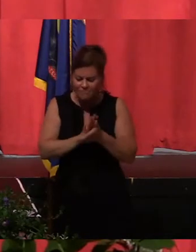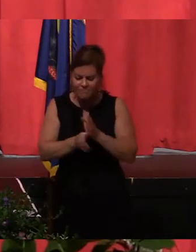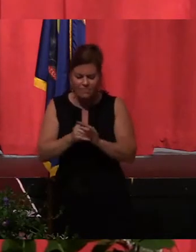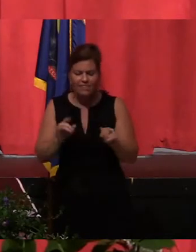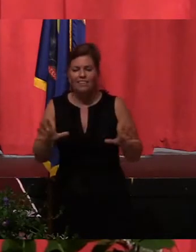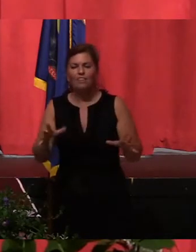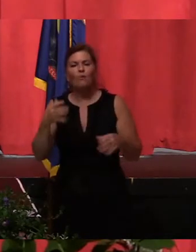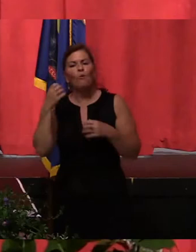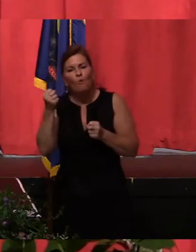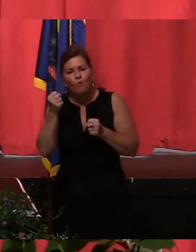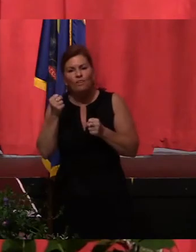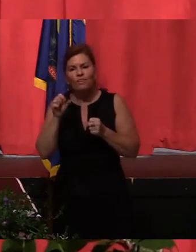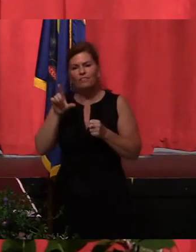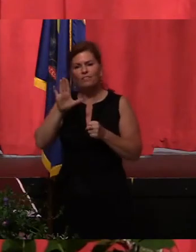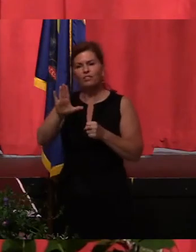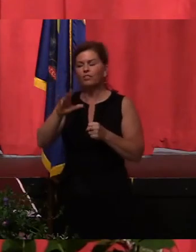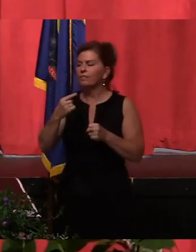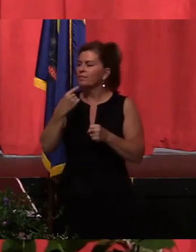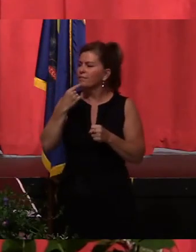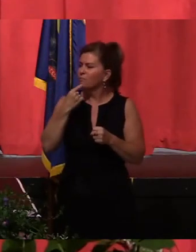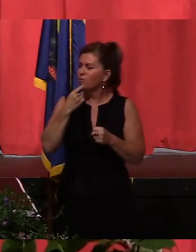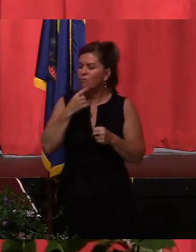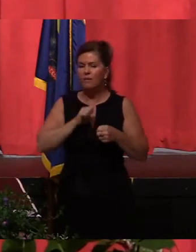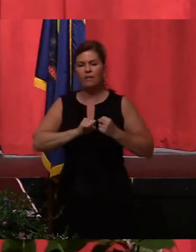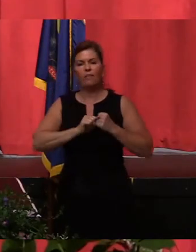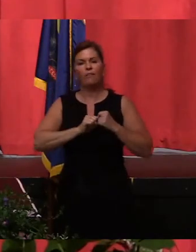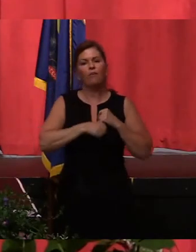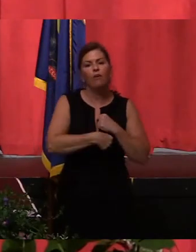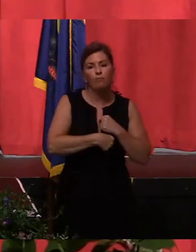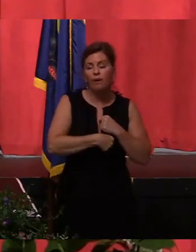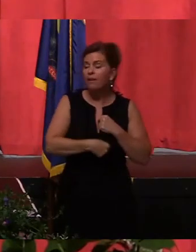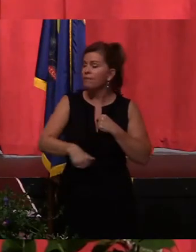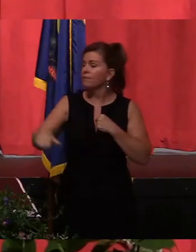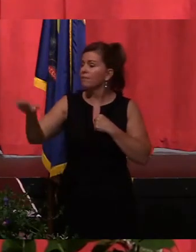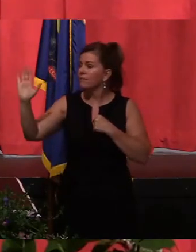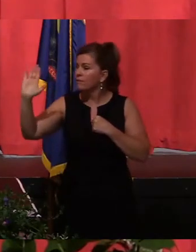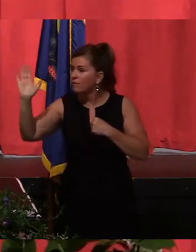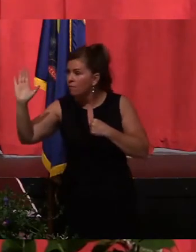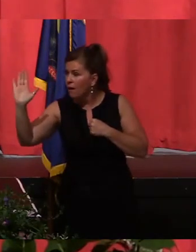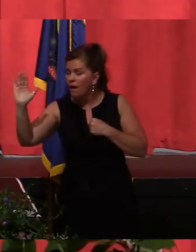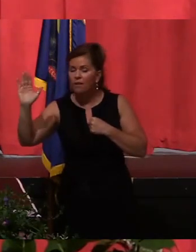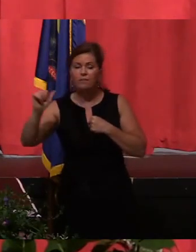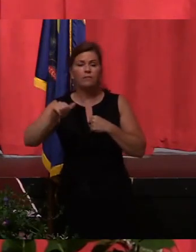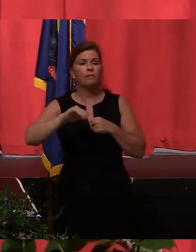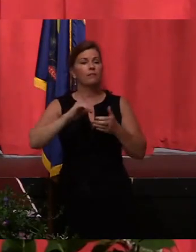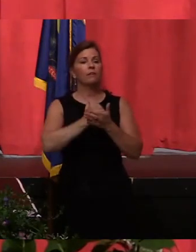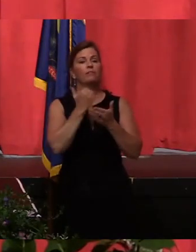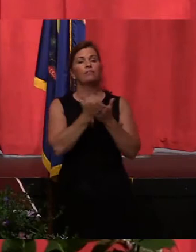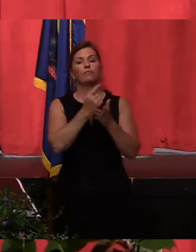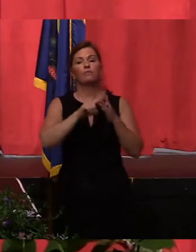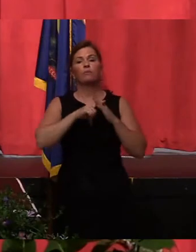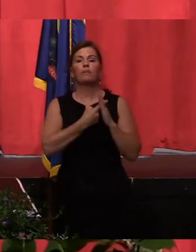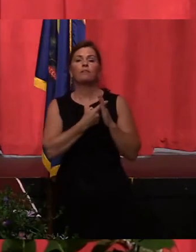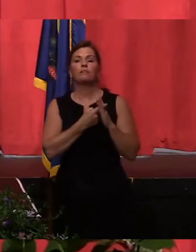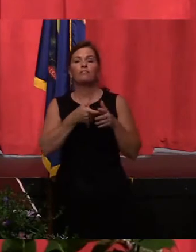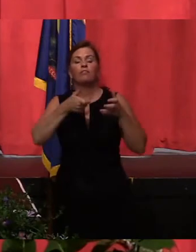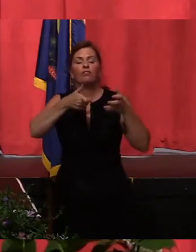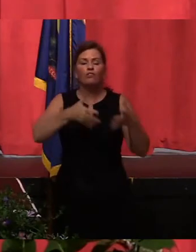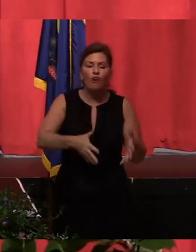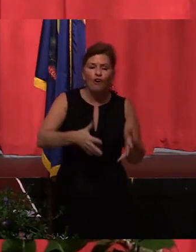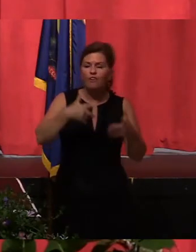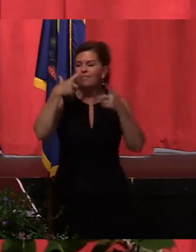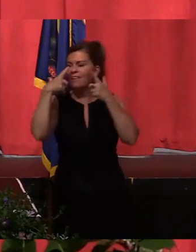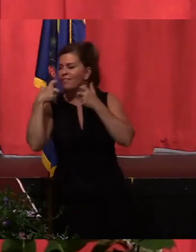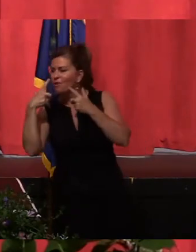Hold on to the disappointments, the heartbreaks, the goodbyes, and the new beginnings. The loss and crying